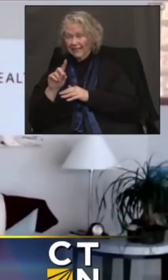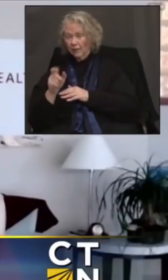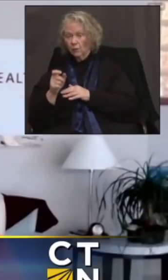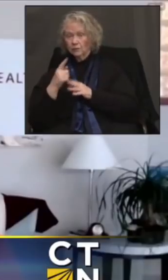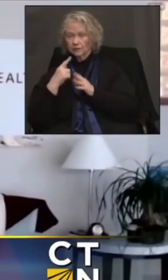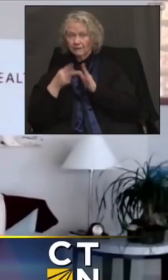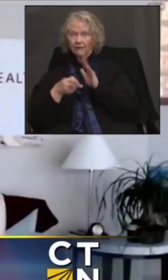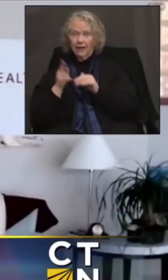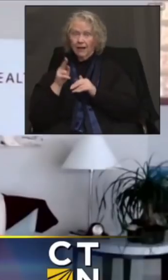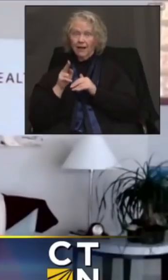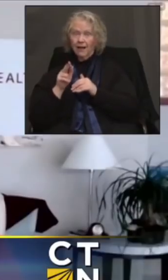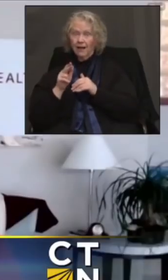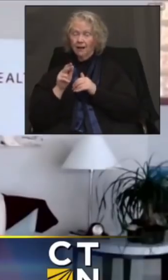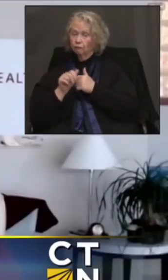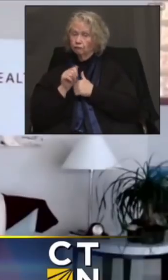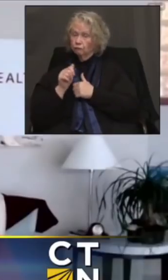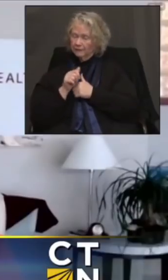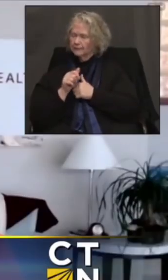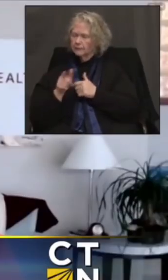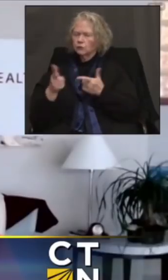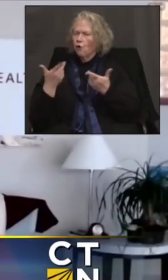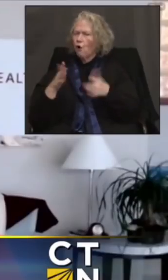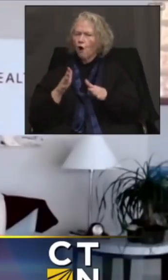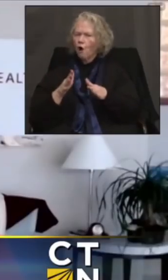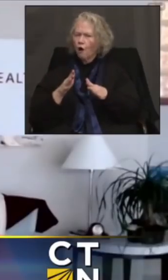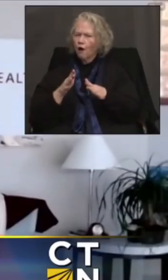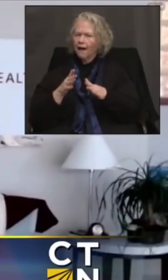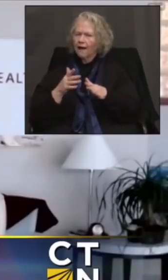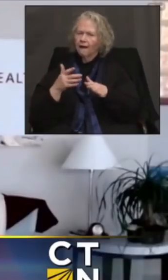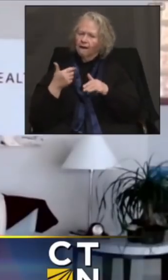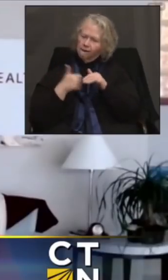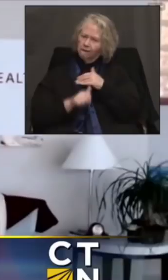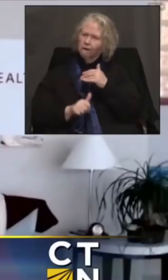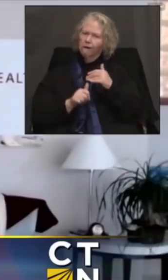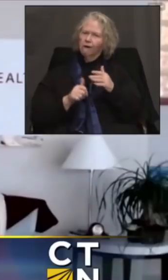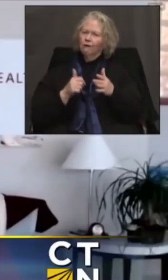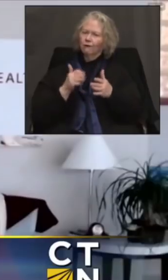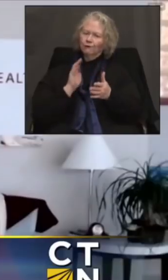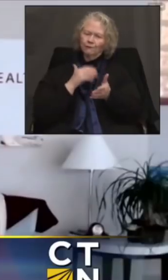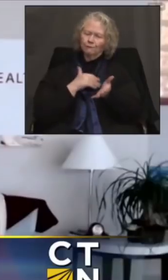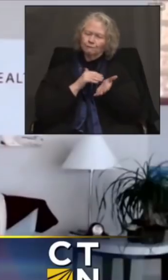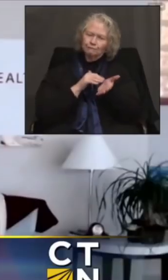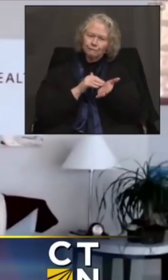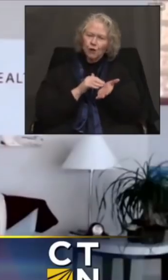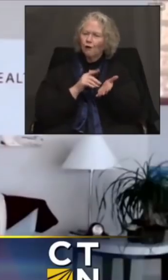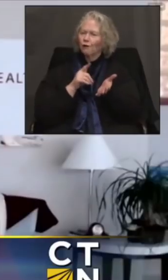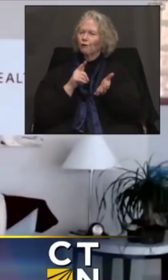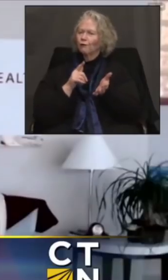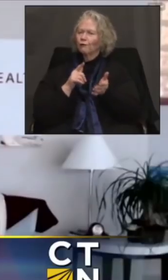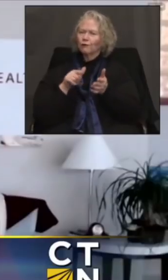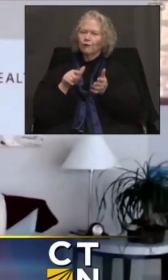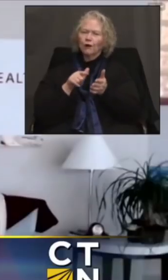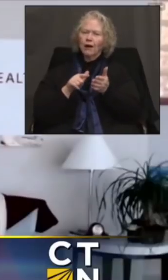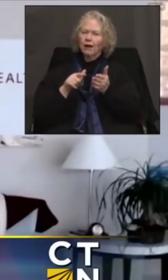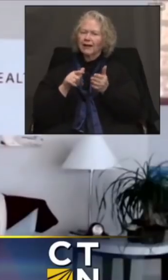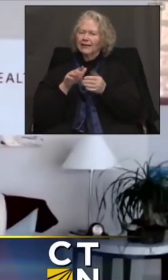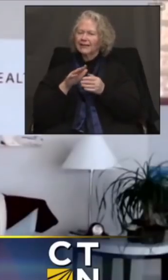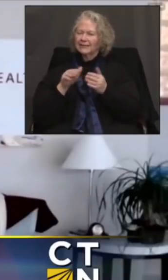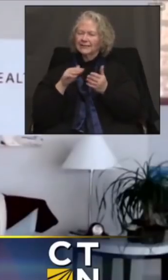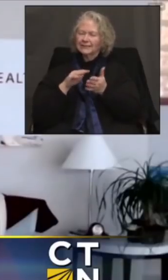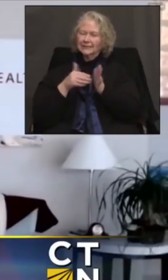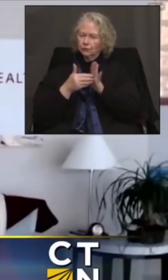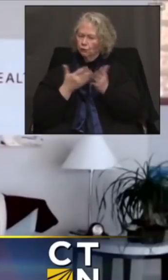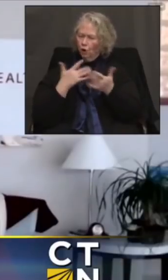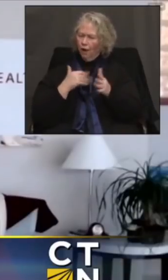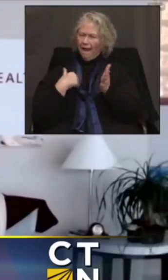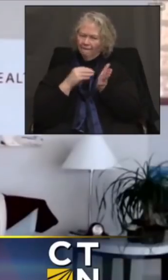risk are probably getting their care with their community or their regional medical center, and they'll be registered with us, and there'll